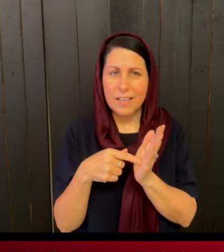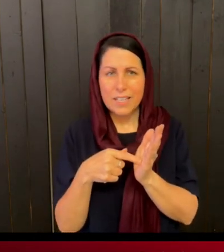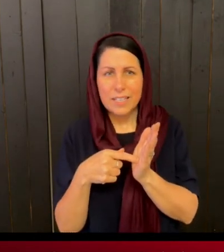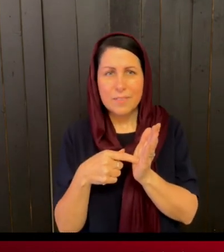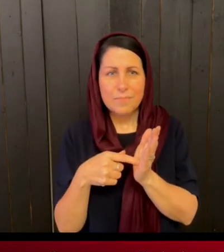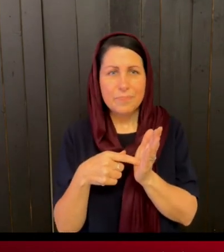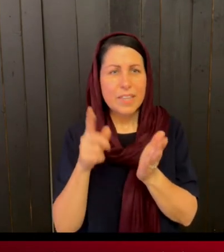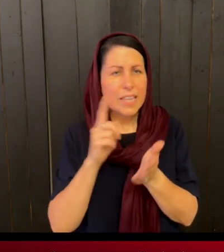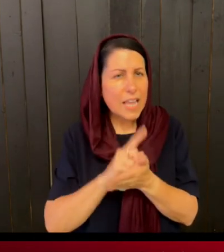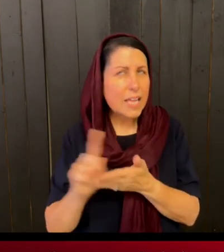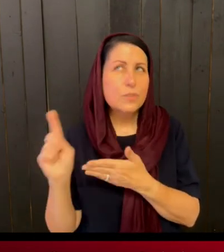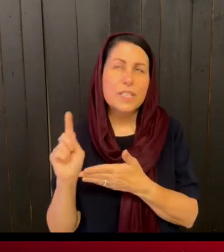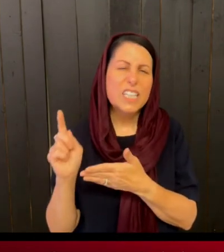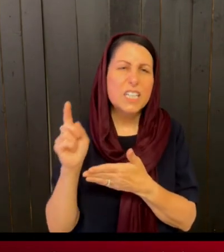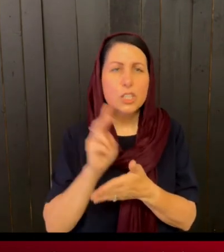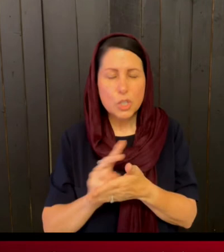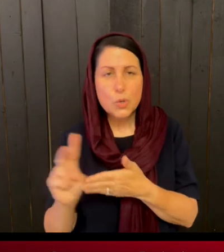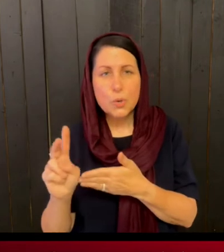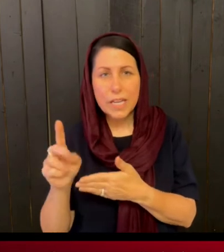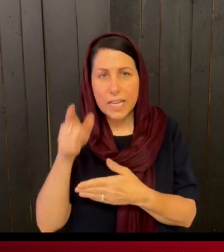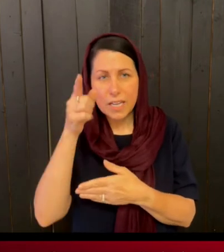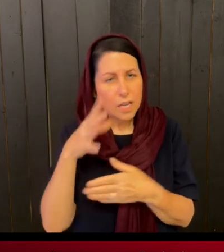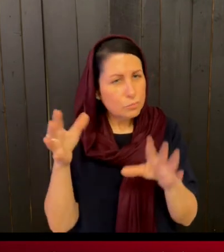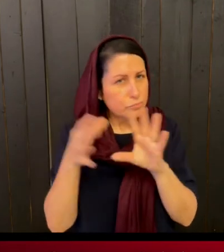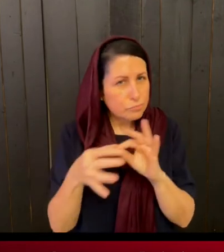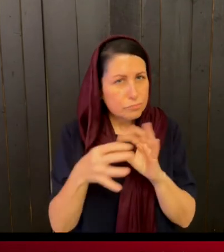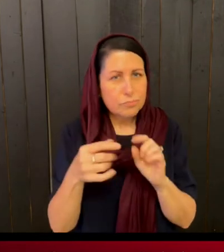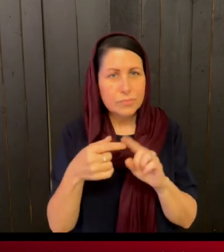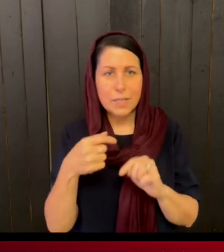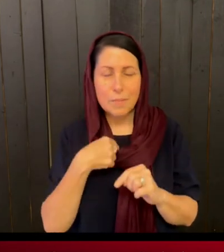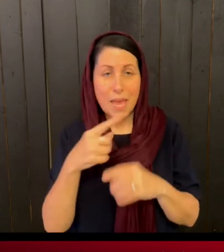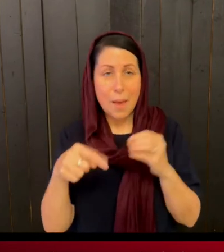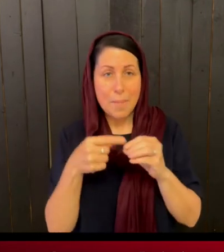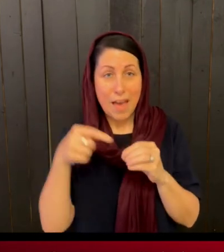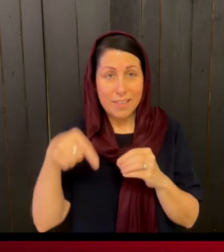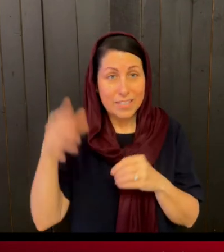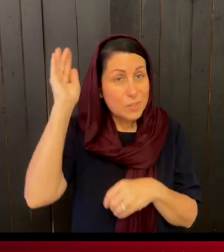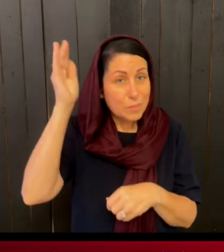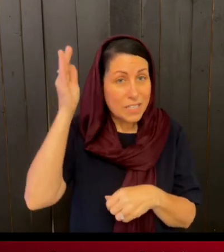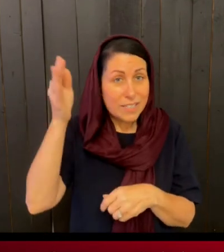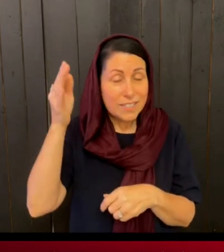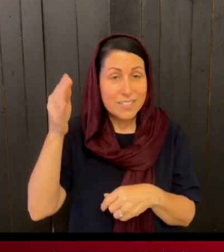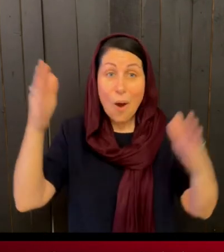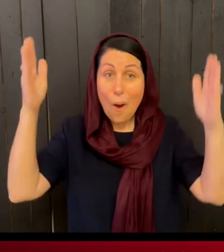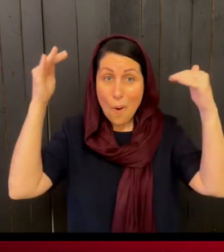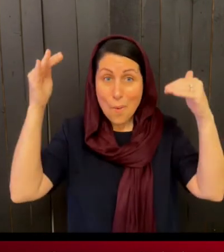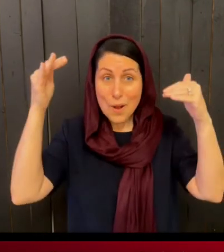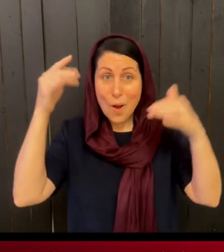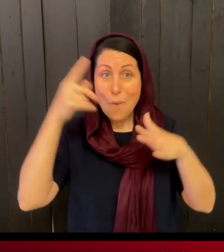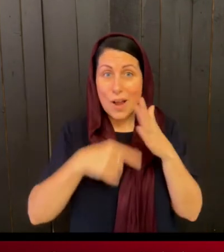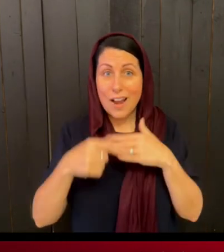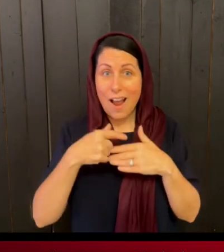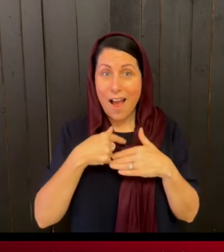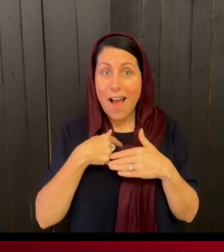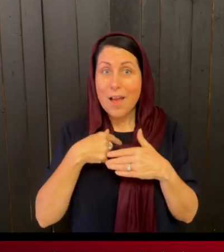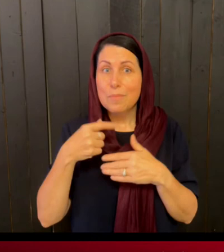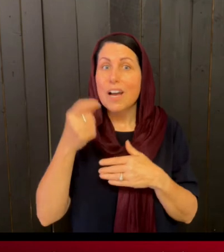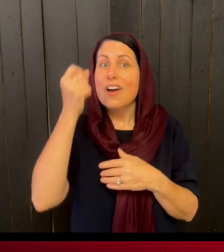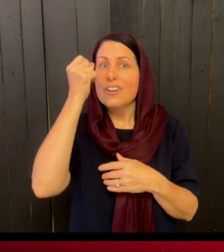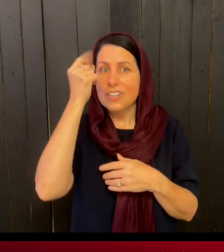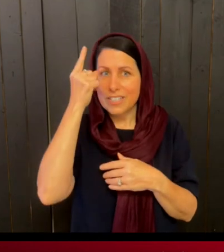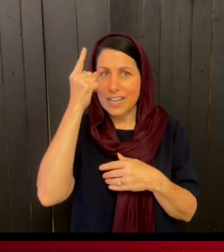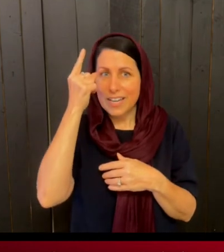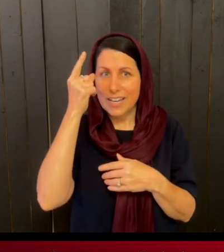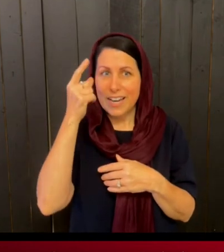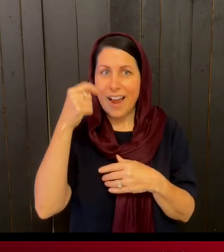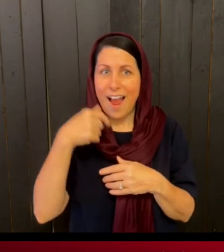week or two. God's really been speaking to him about me about this message. So hopefully what I have been getting from God will come across.